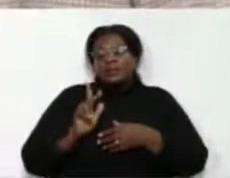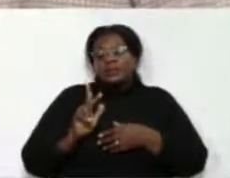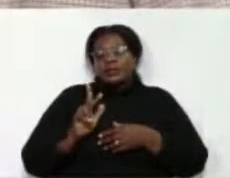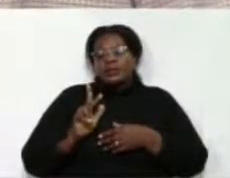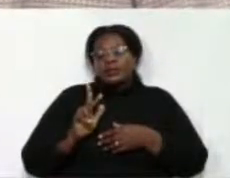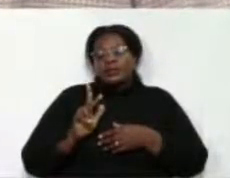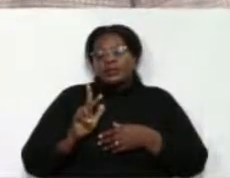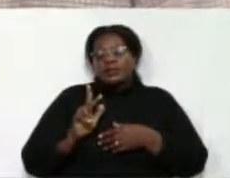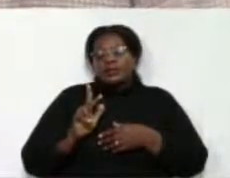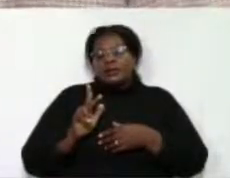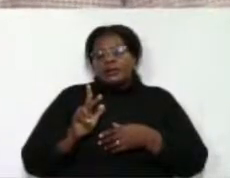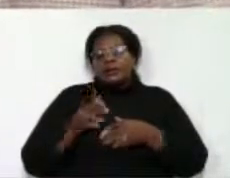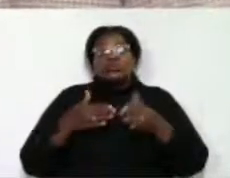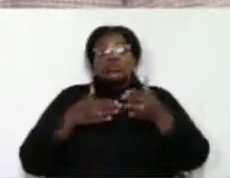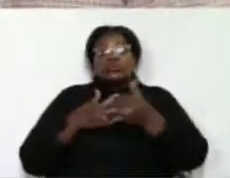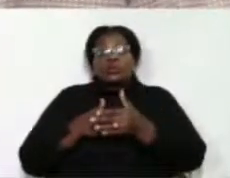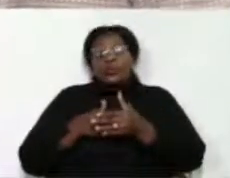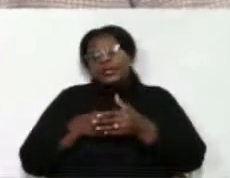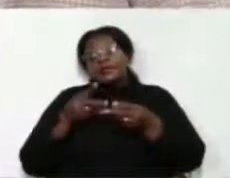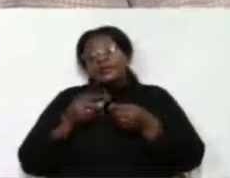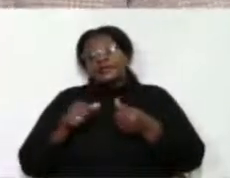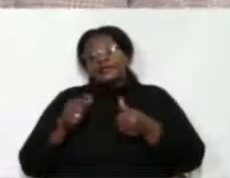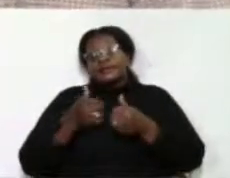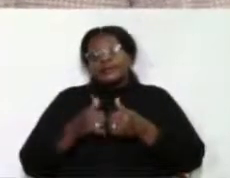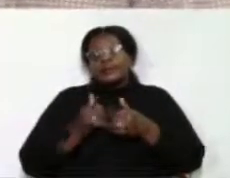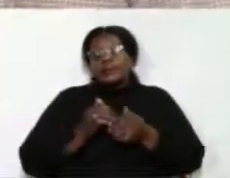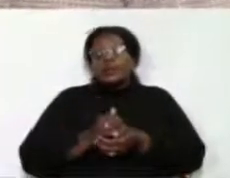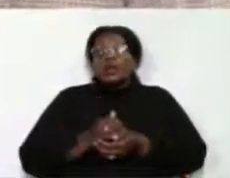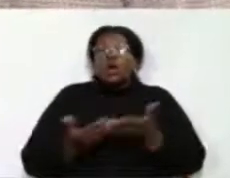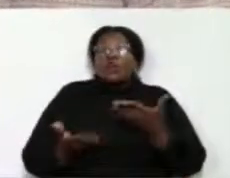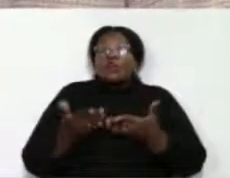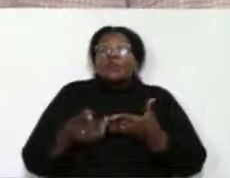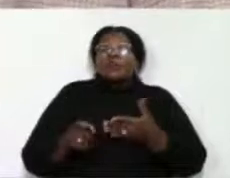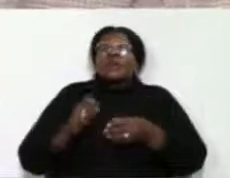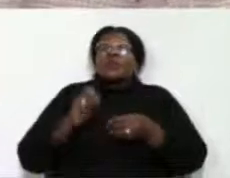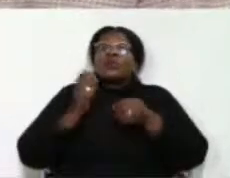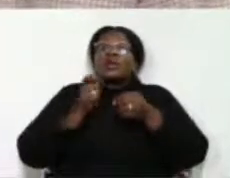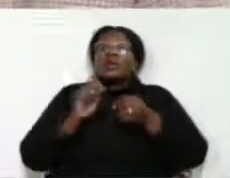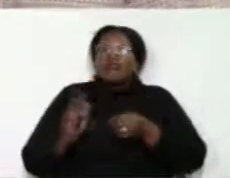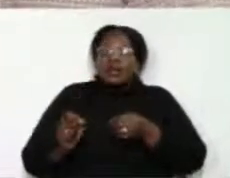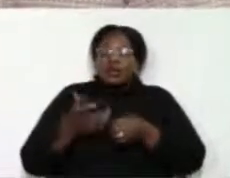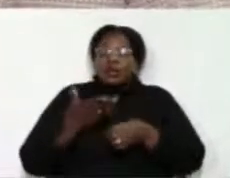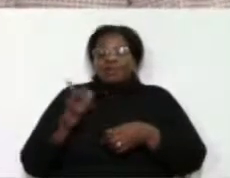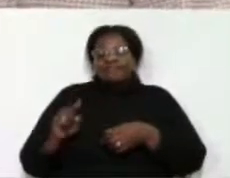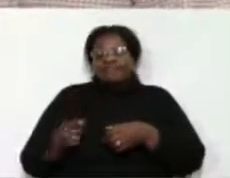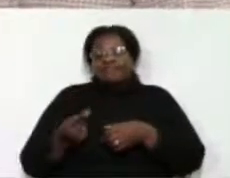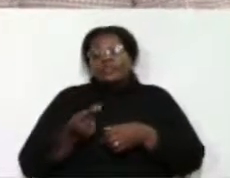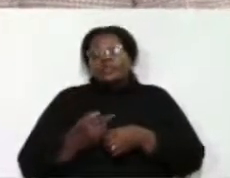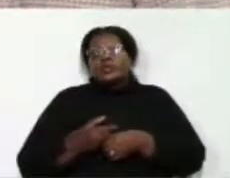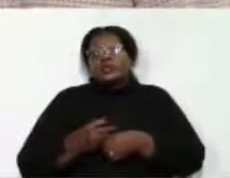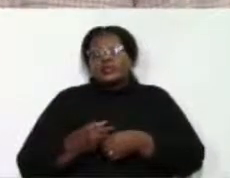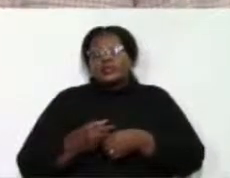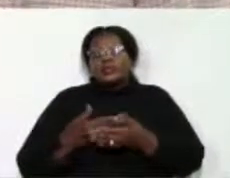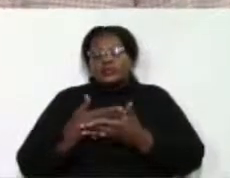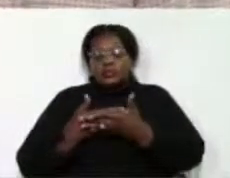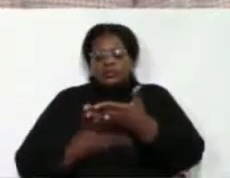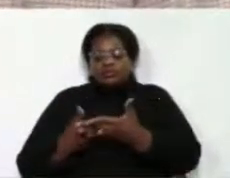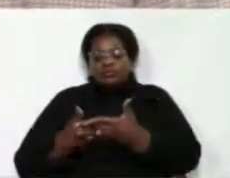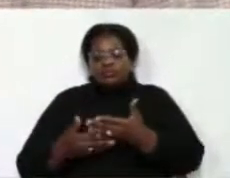we stop being stubborn and we start getting on again. Or we just rewrite whatever it was we said at the beginning. We just revise